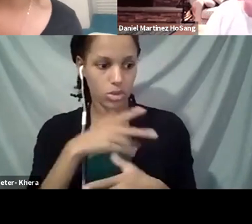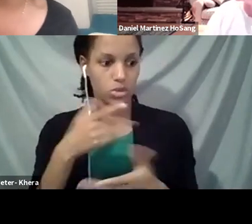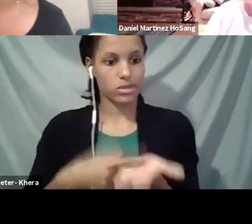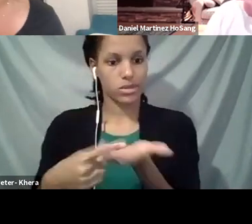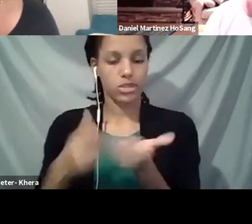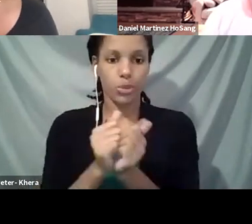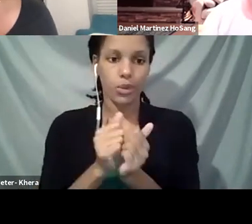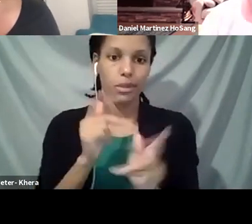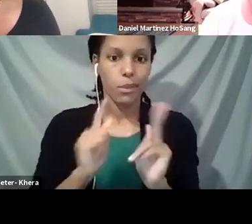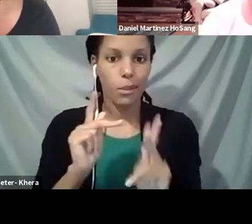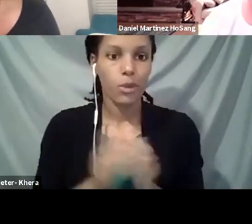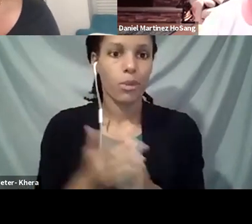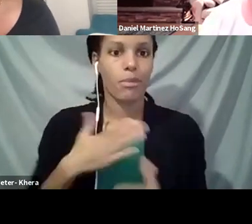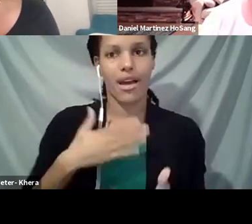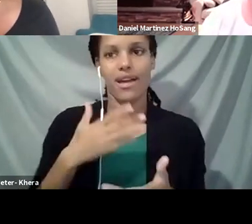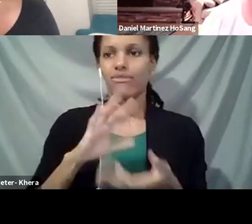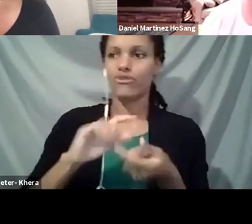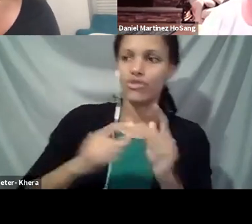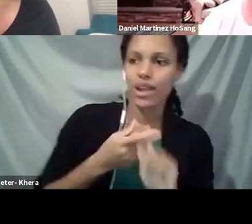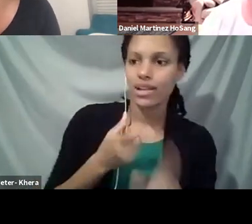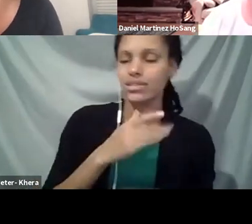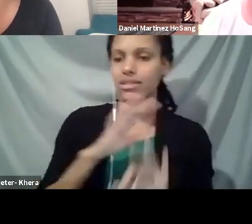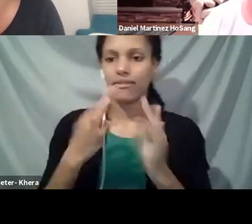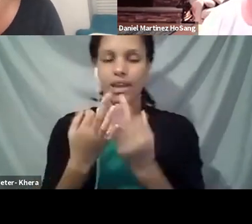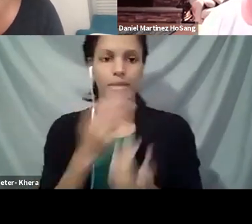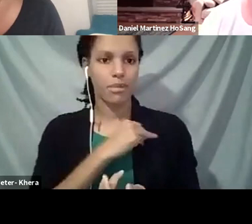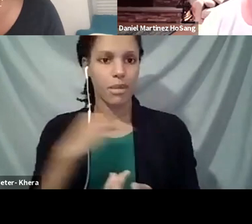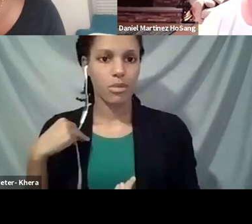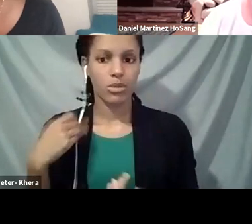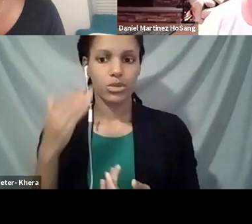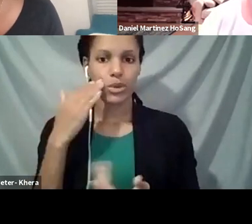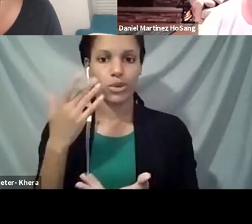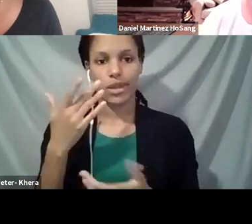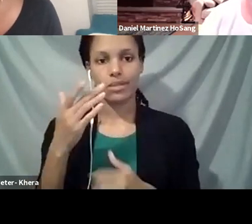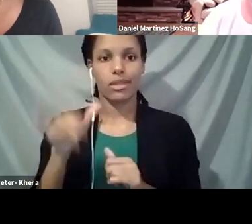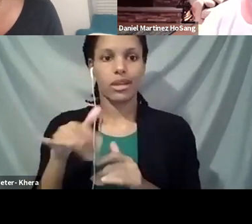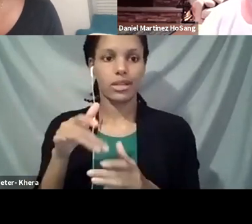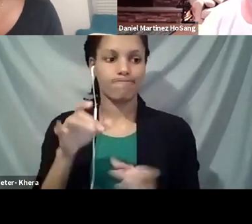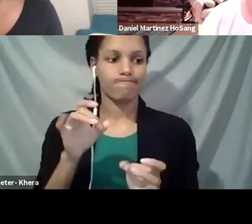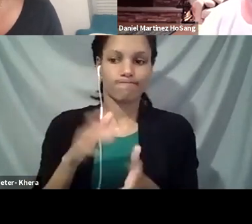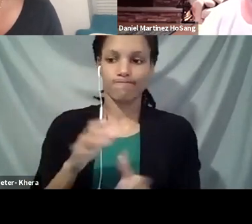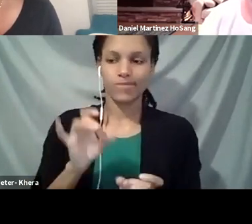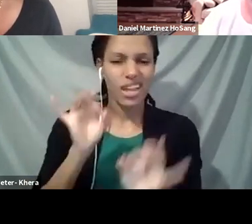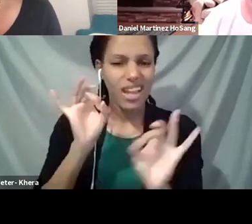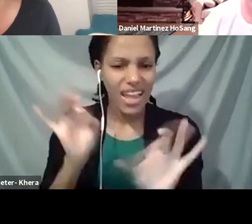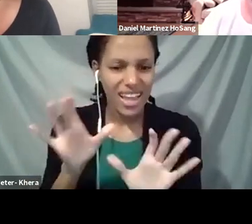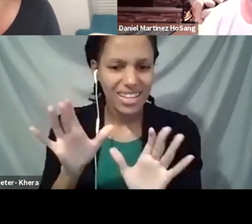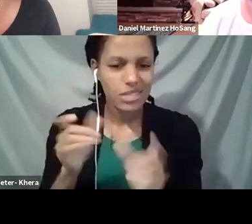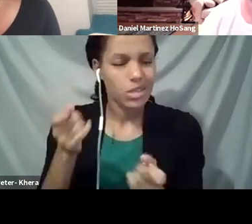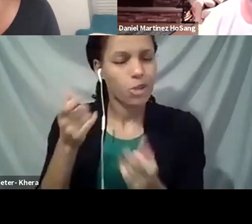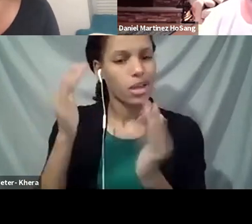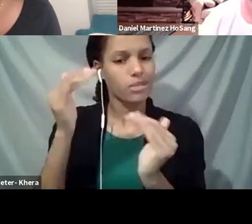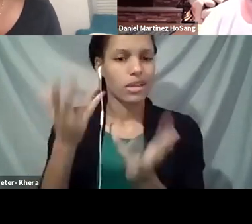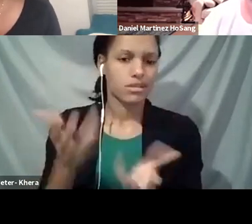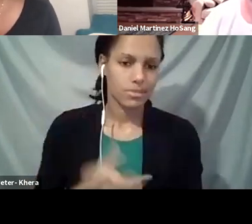had with people, my friends, my family members, the backlash, or like I guess it was a little bit expected. But I found that